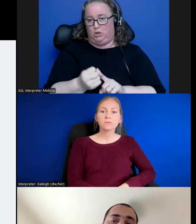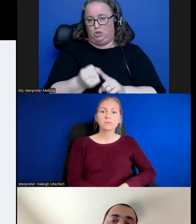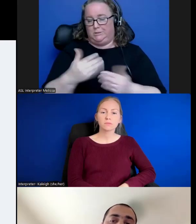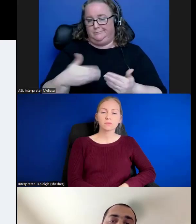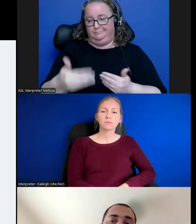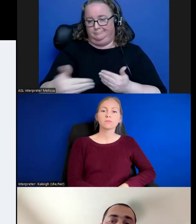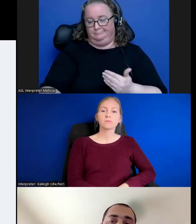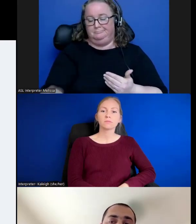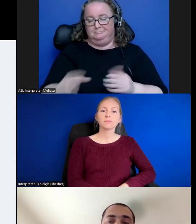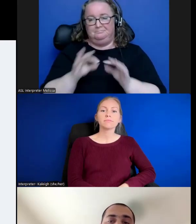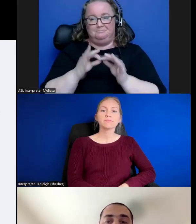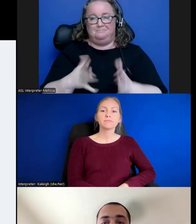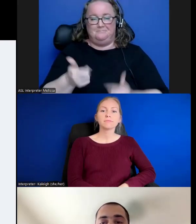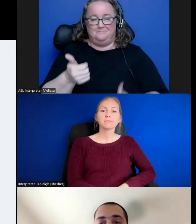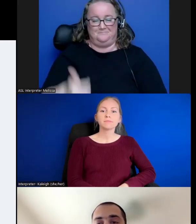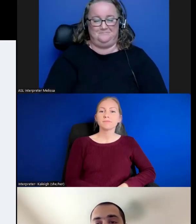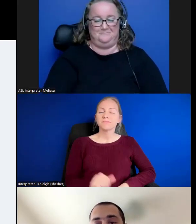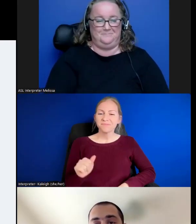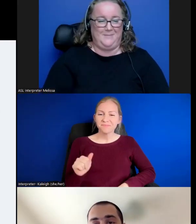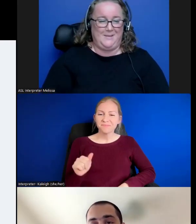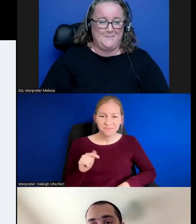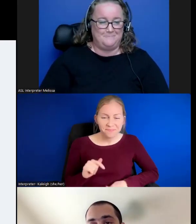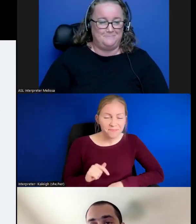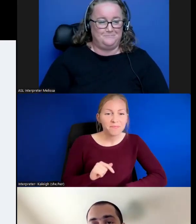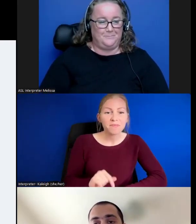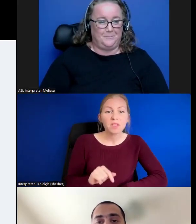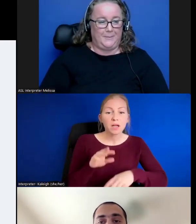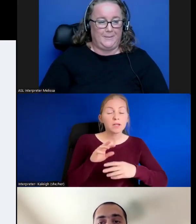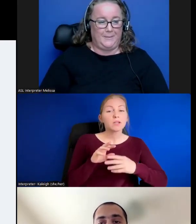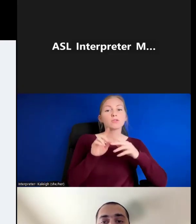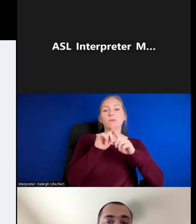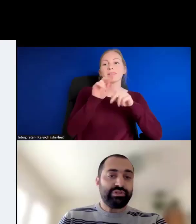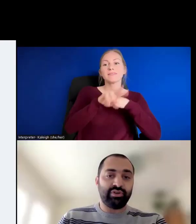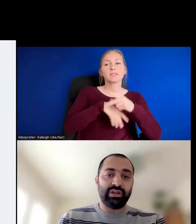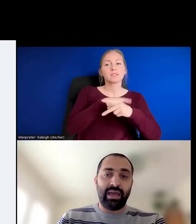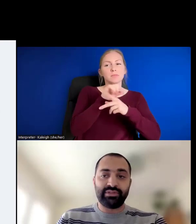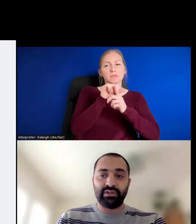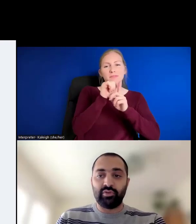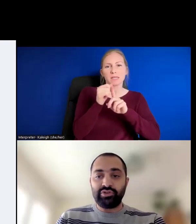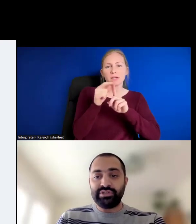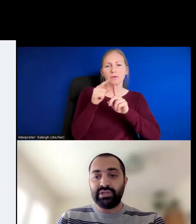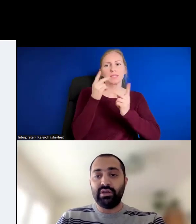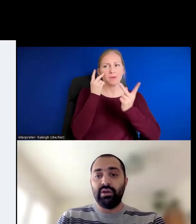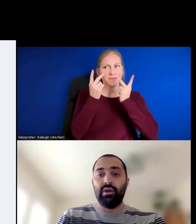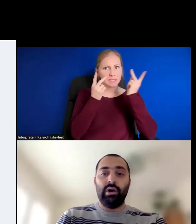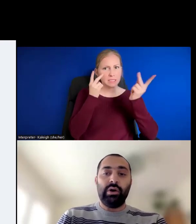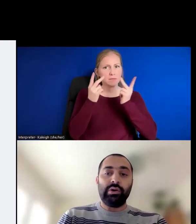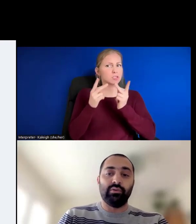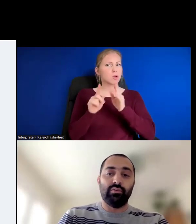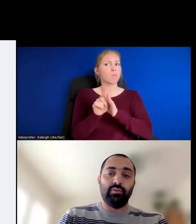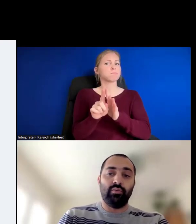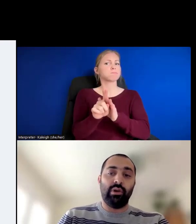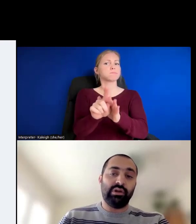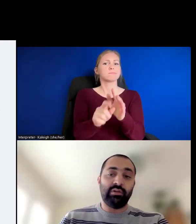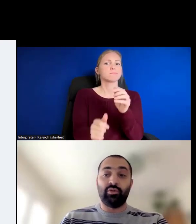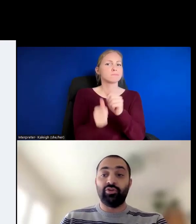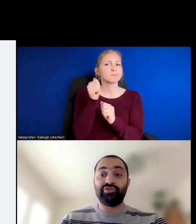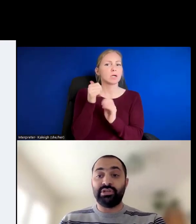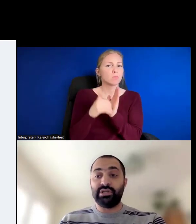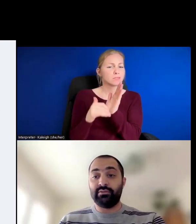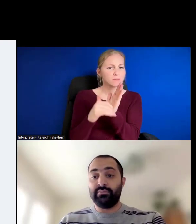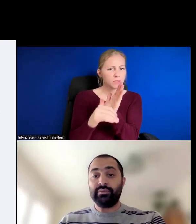types of scenarios that we have seen most frequently for medication restraint absent emergency are where